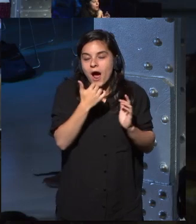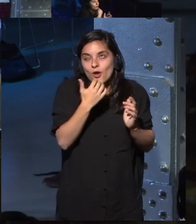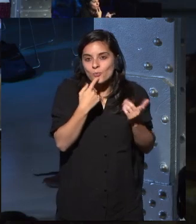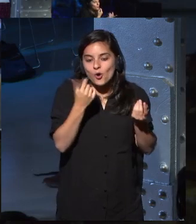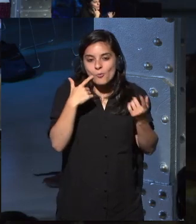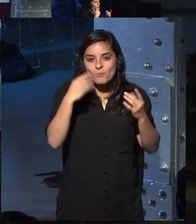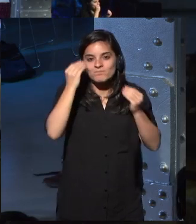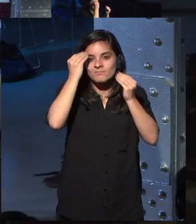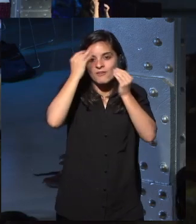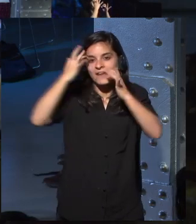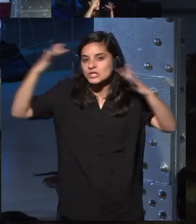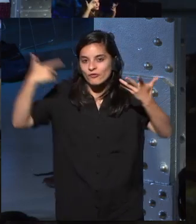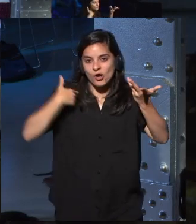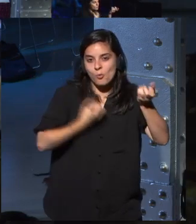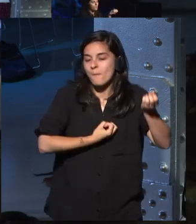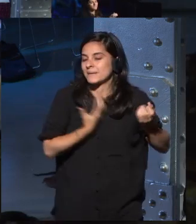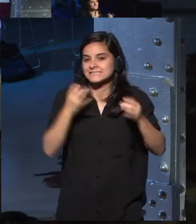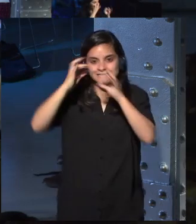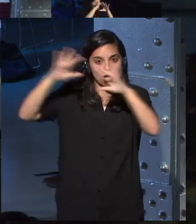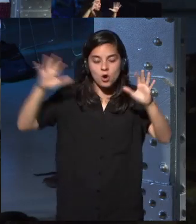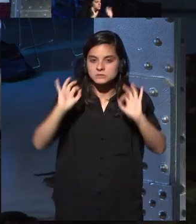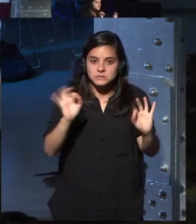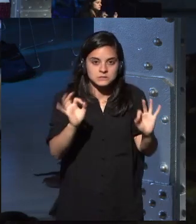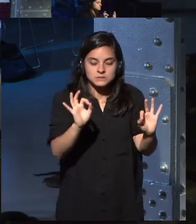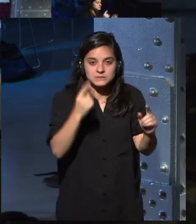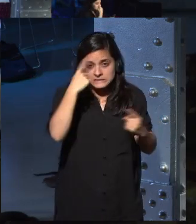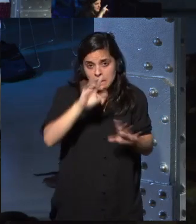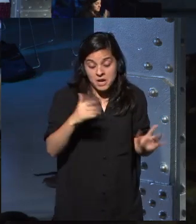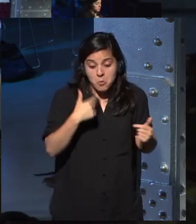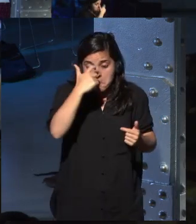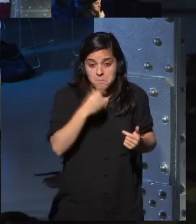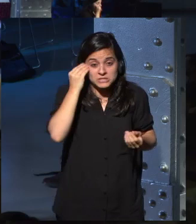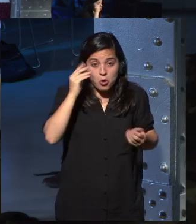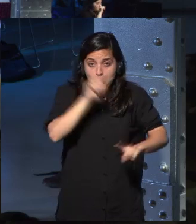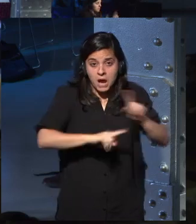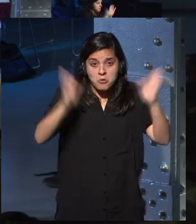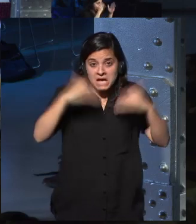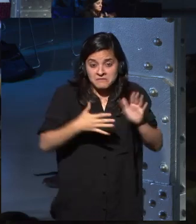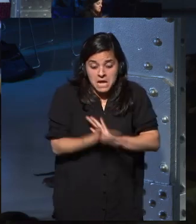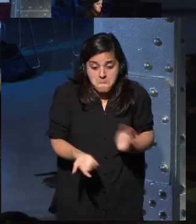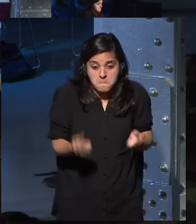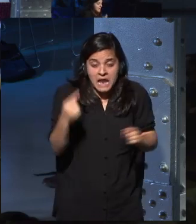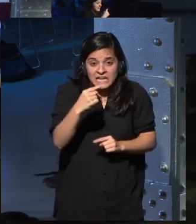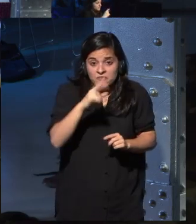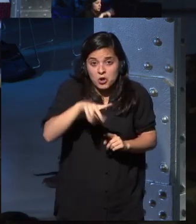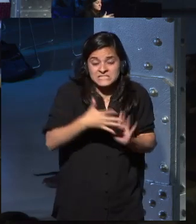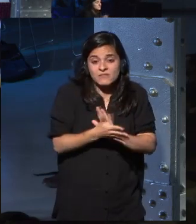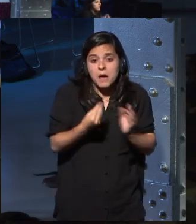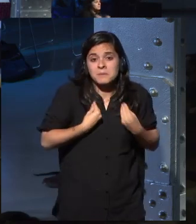But it seems to me there's nothing wrong intrinsically about talking in metaphors.